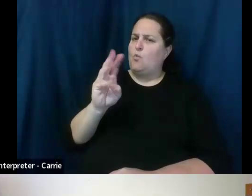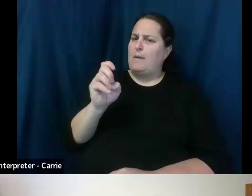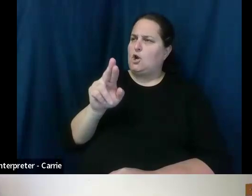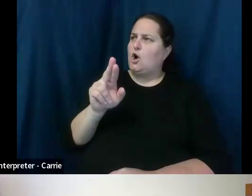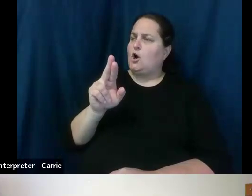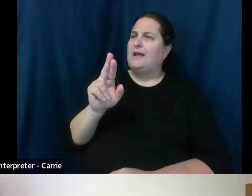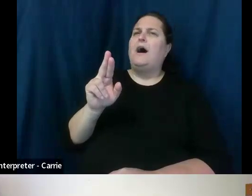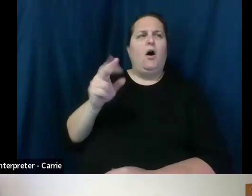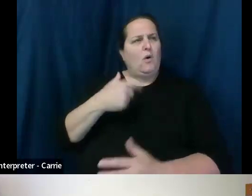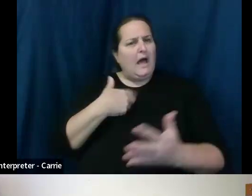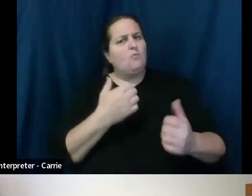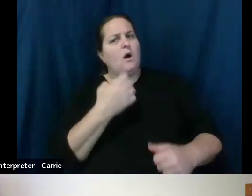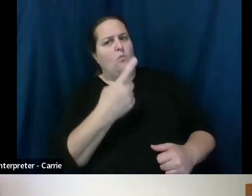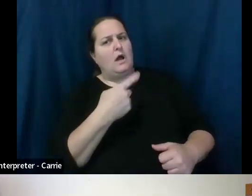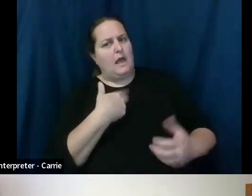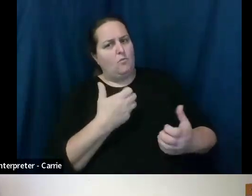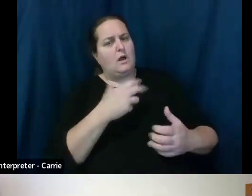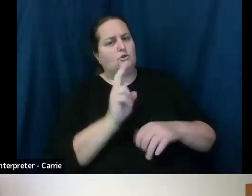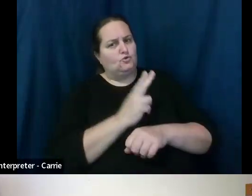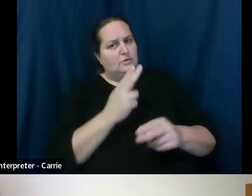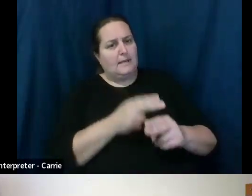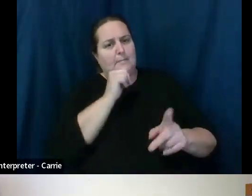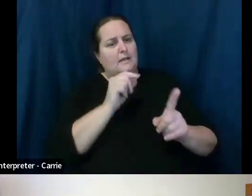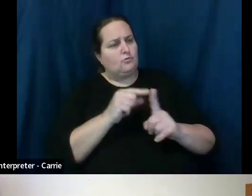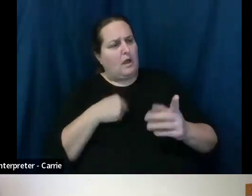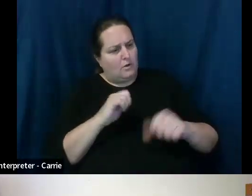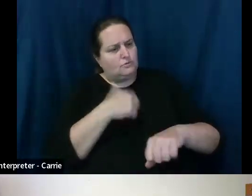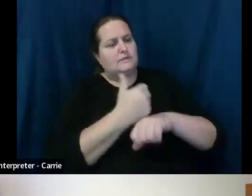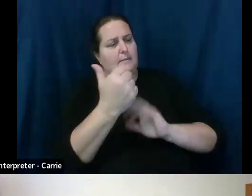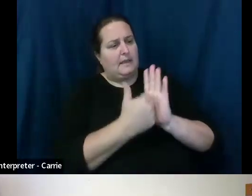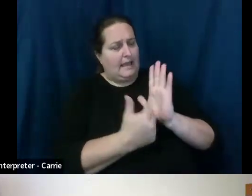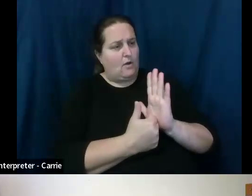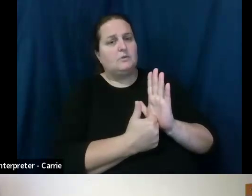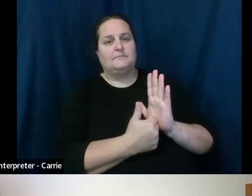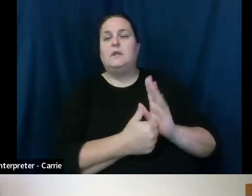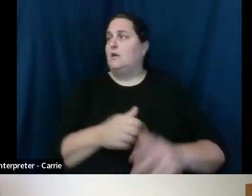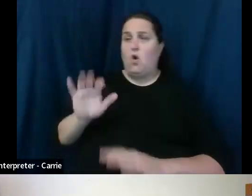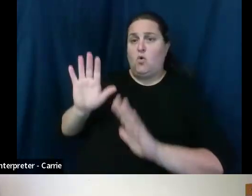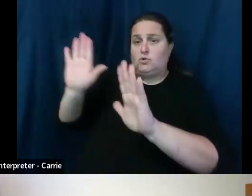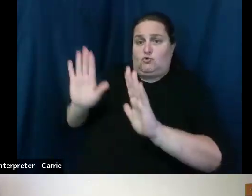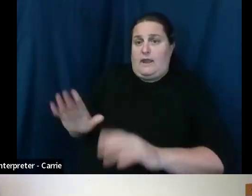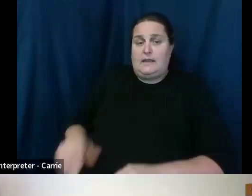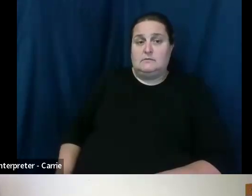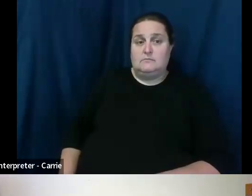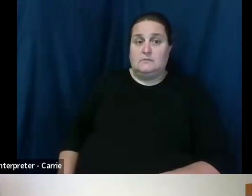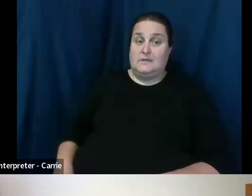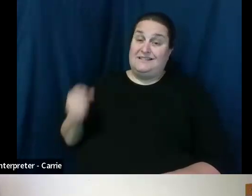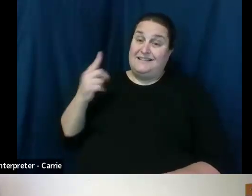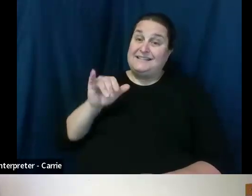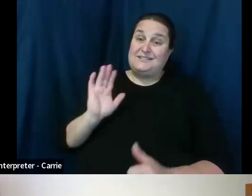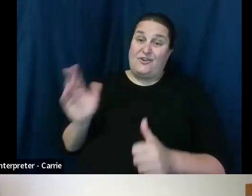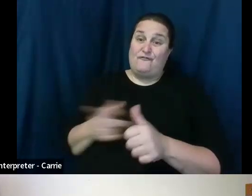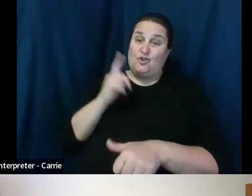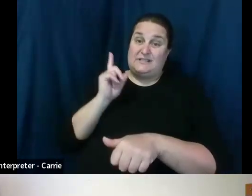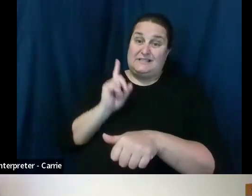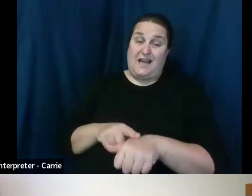a username. So that's helpful. Yeah, Thanks, Nick. absolutely. Yeah, that would be great. This is actually, like I said at the beginning, this is like the first time that we are doing something